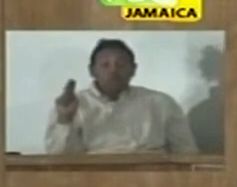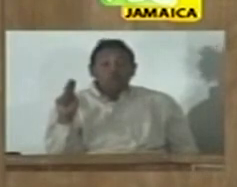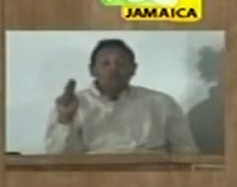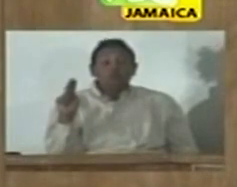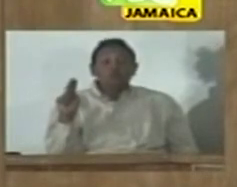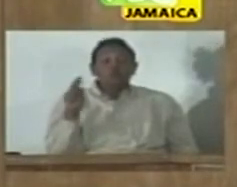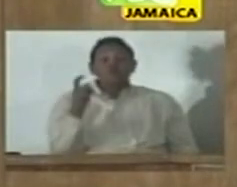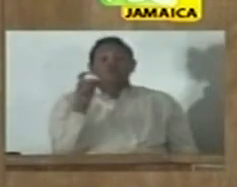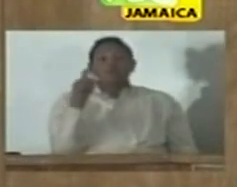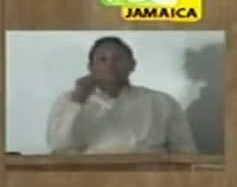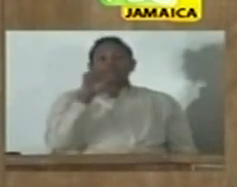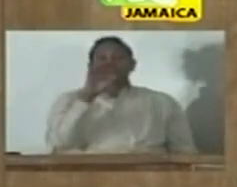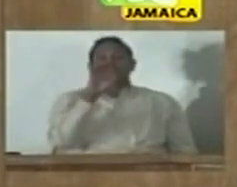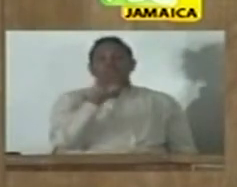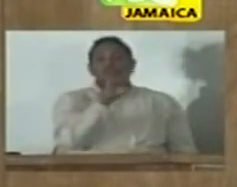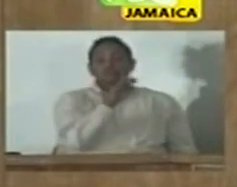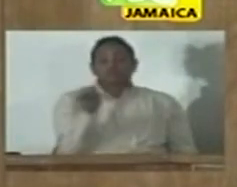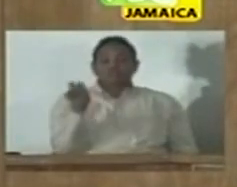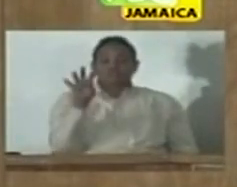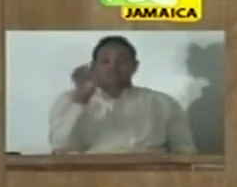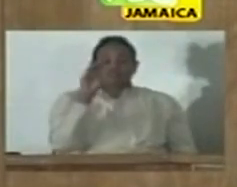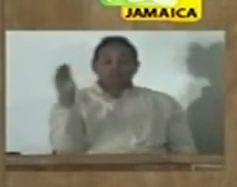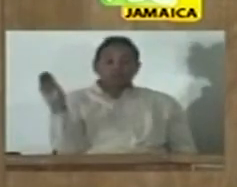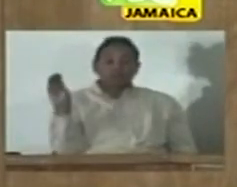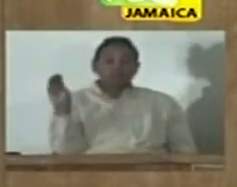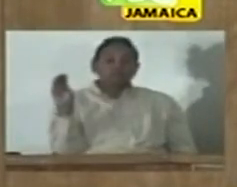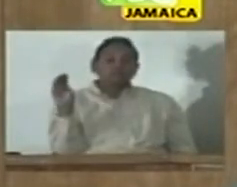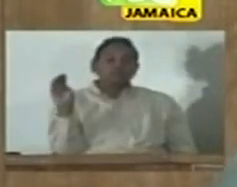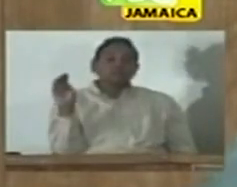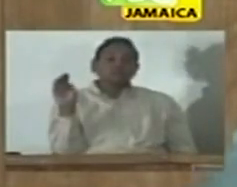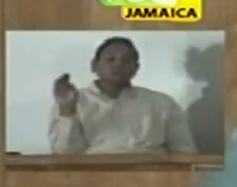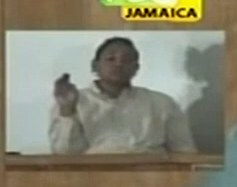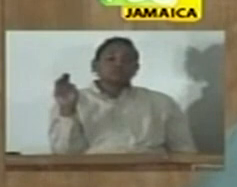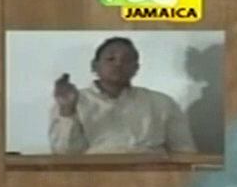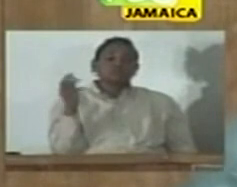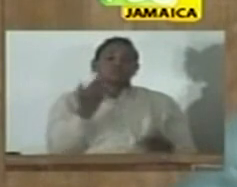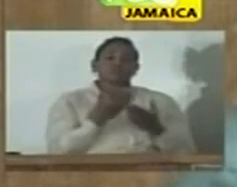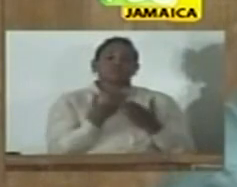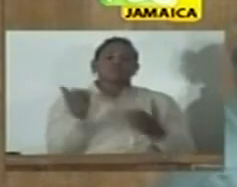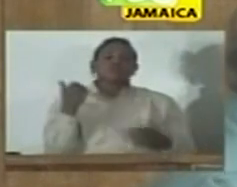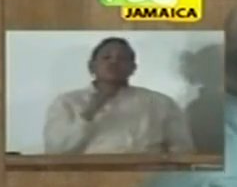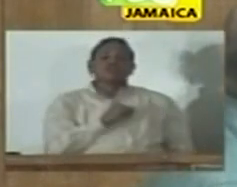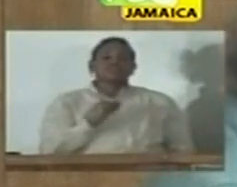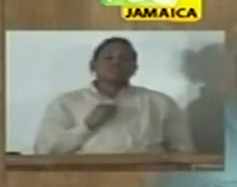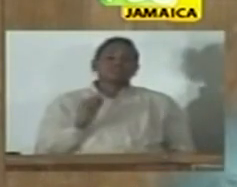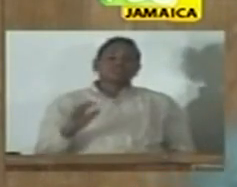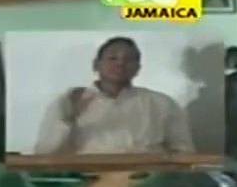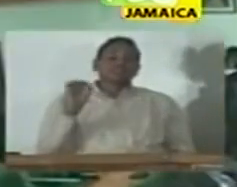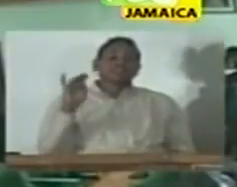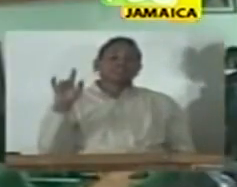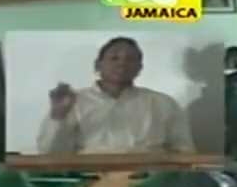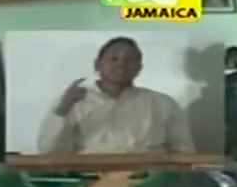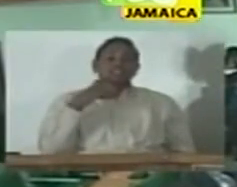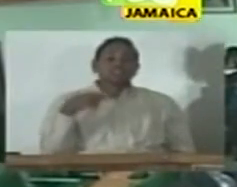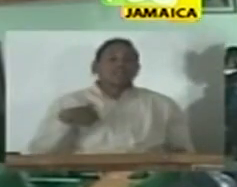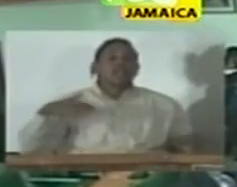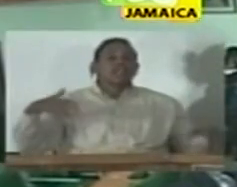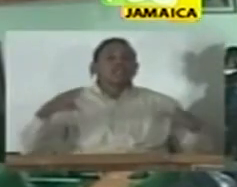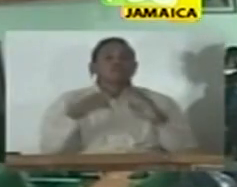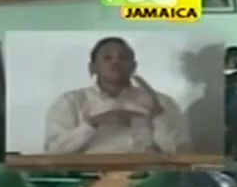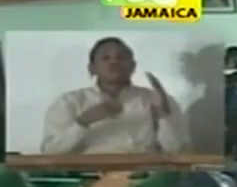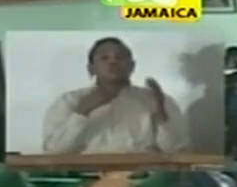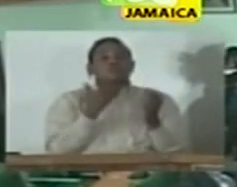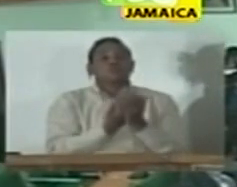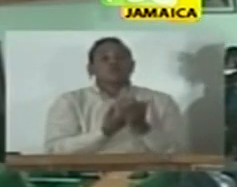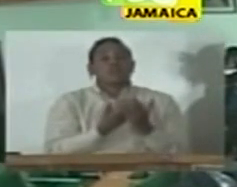from the Petrocarib? And before Senator Sinclair said I didn't read well, I want you to know I